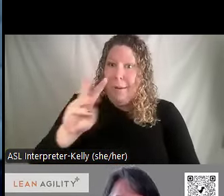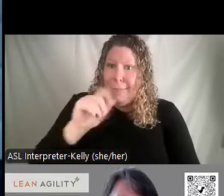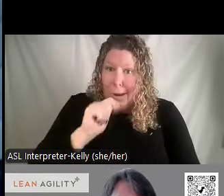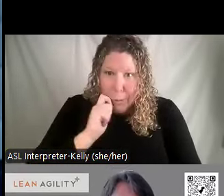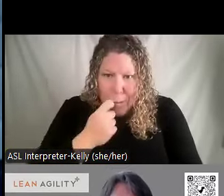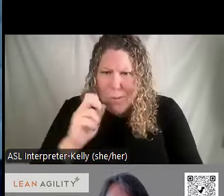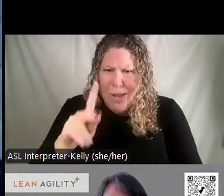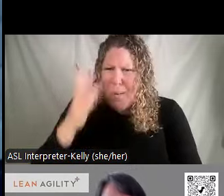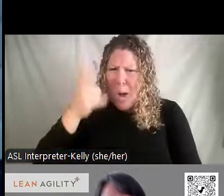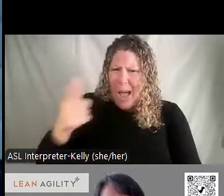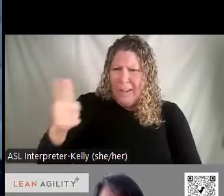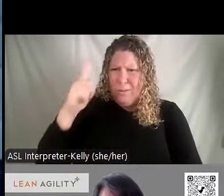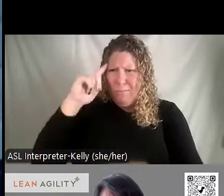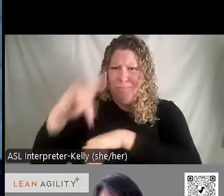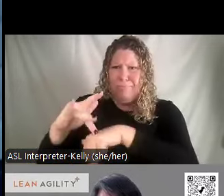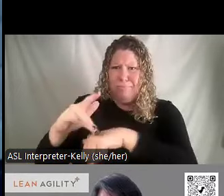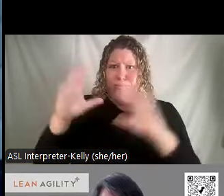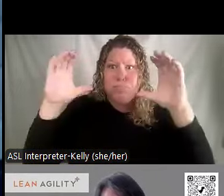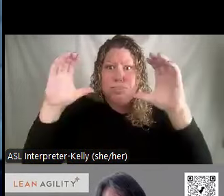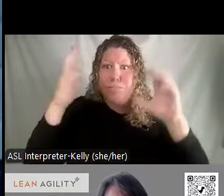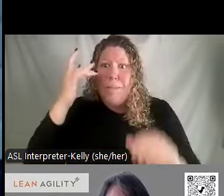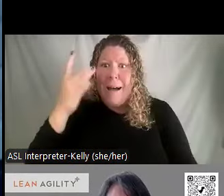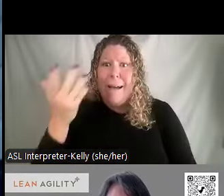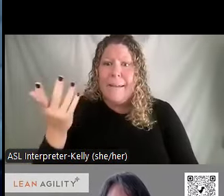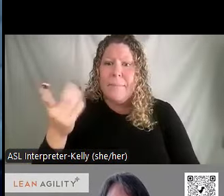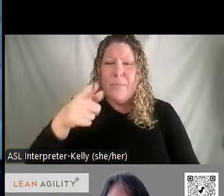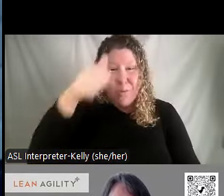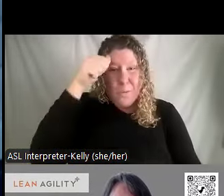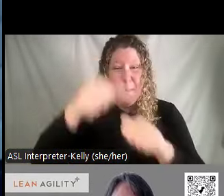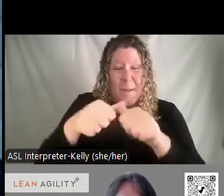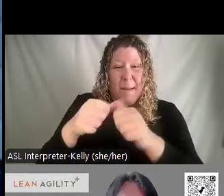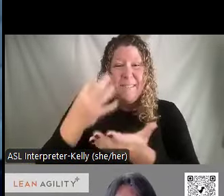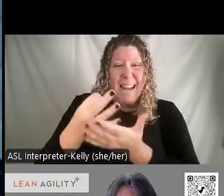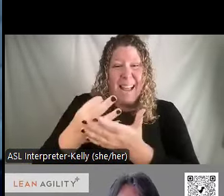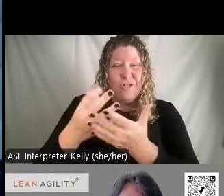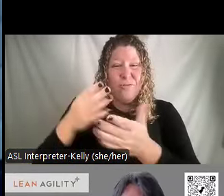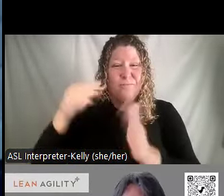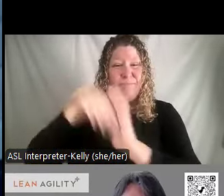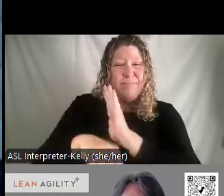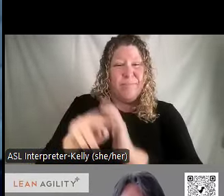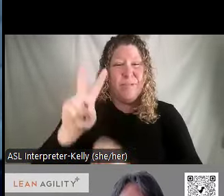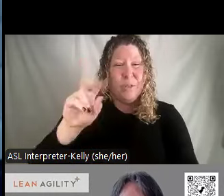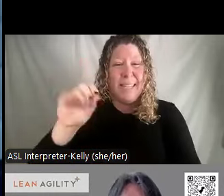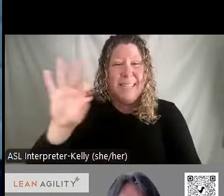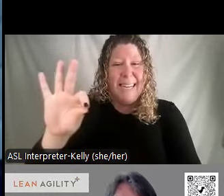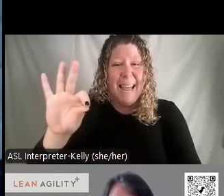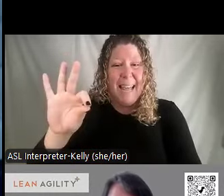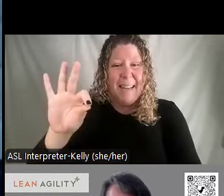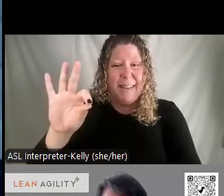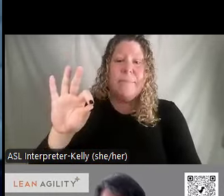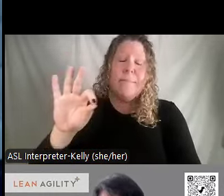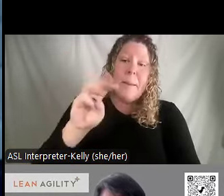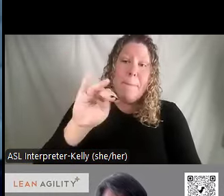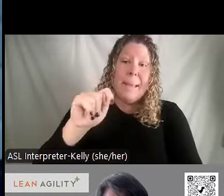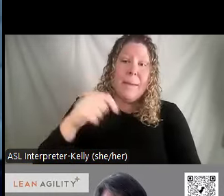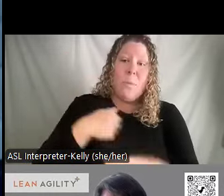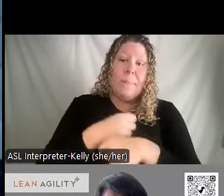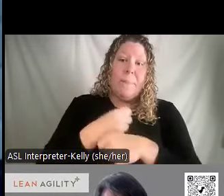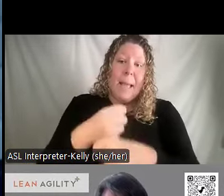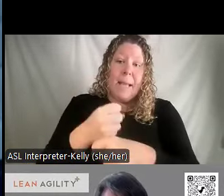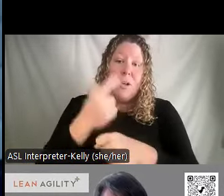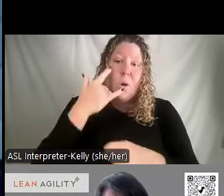awake? And this was like way back. Do you remember the financial crisis of 2009? The Mint is a producer of gold bullion. And in the financial